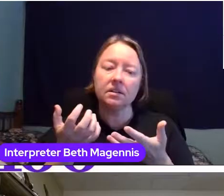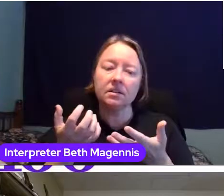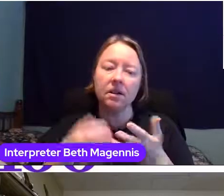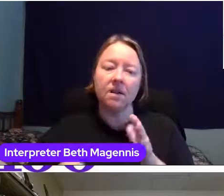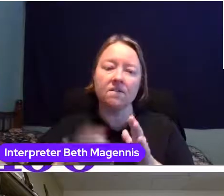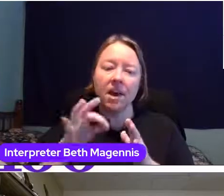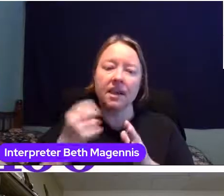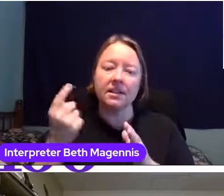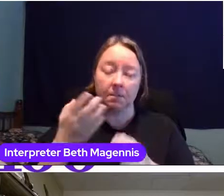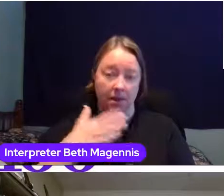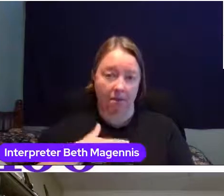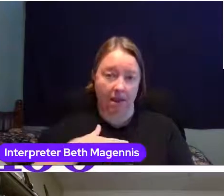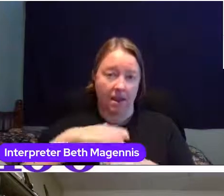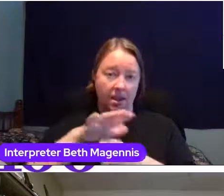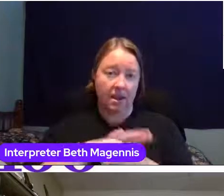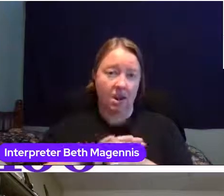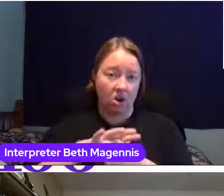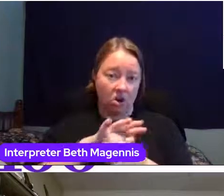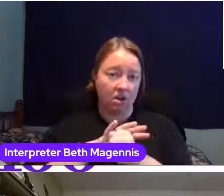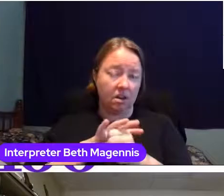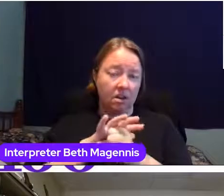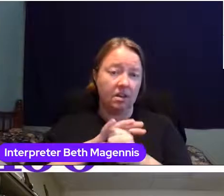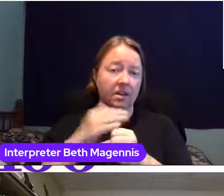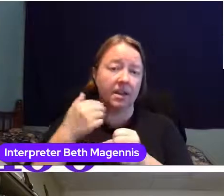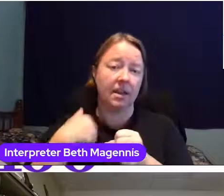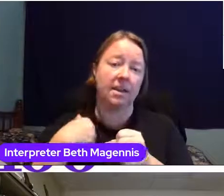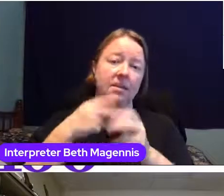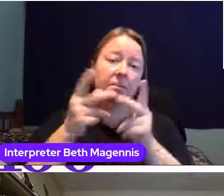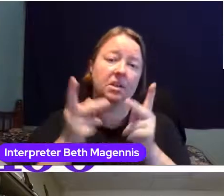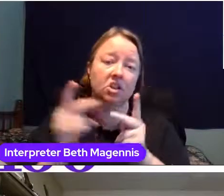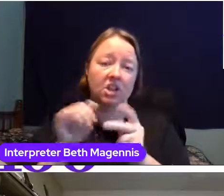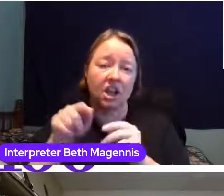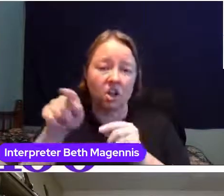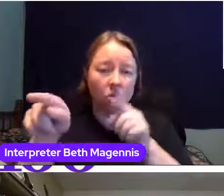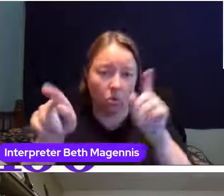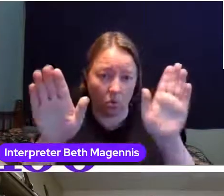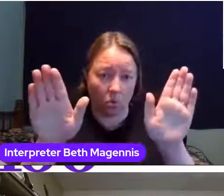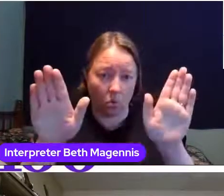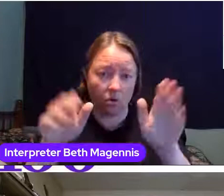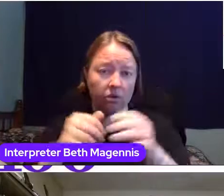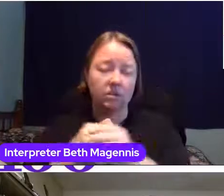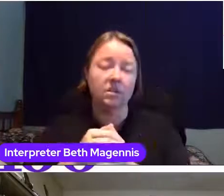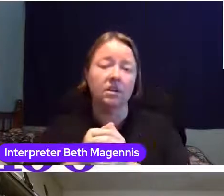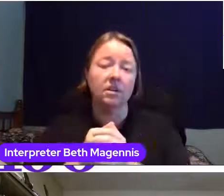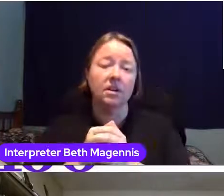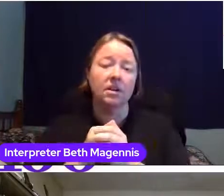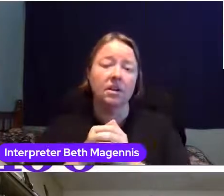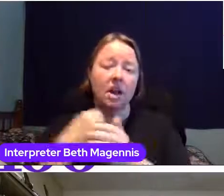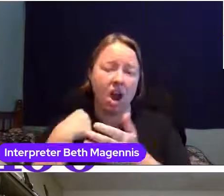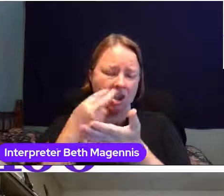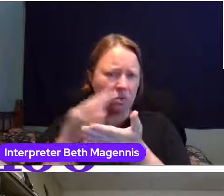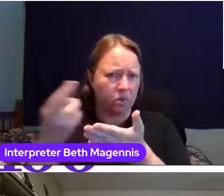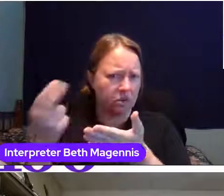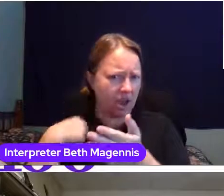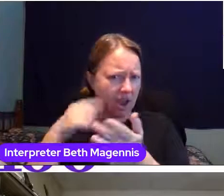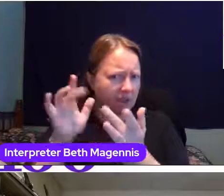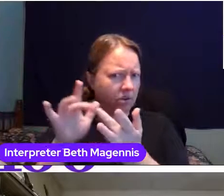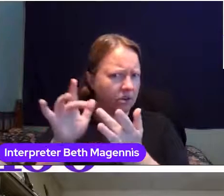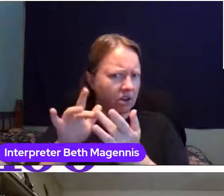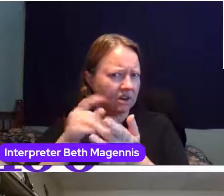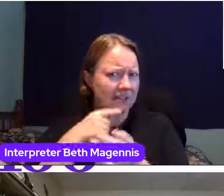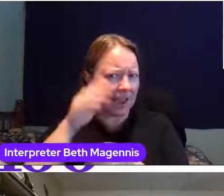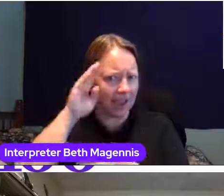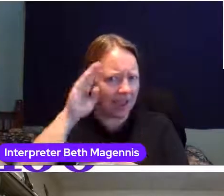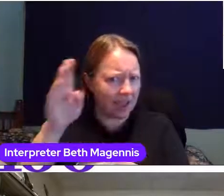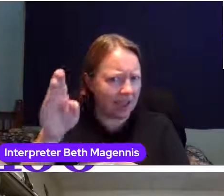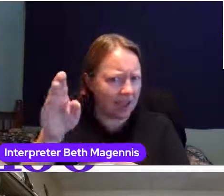area that, you know, has a position like you all have, is there a resource that I can reach out to say, hey,